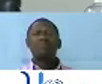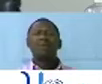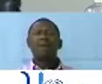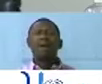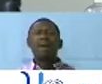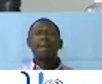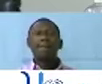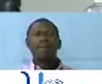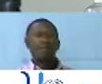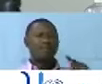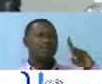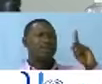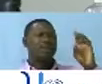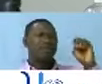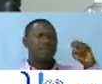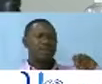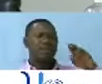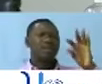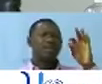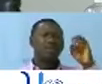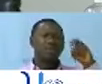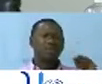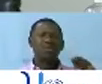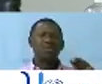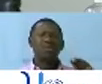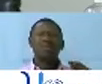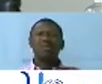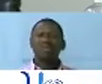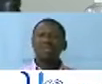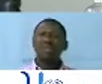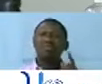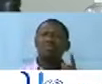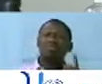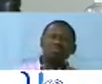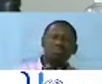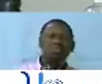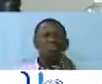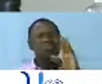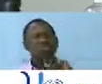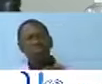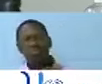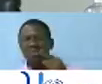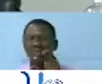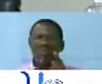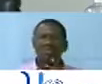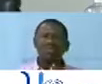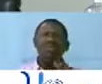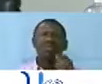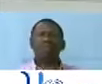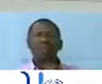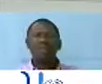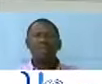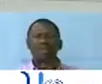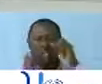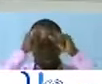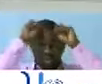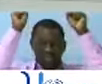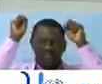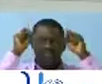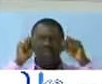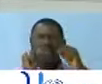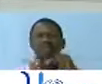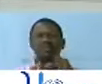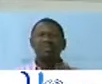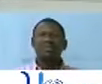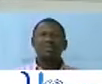government? Mrs. Dentin jamono bobu ci lan la doon yengu be tax be nguur gi tegon ko bot nonu. I mean, I don't